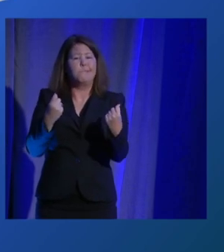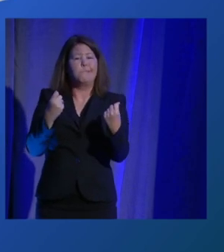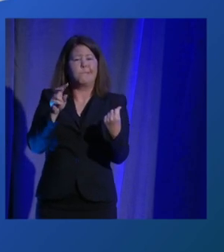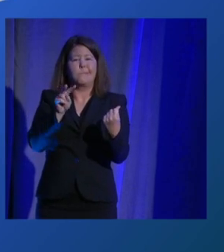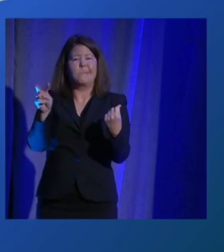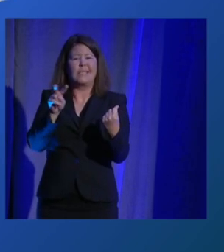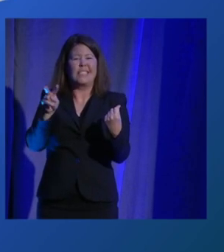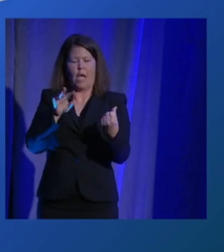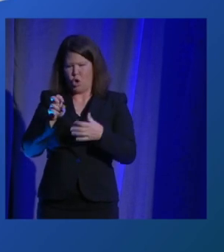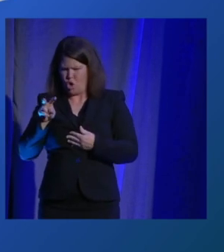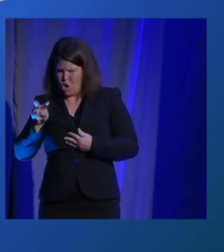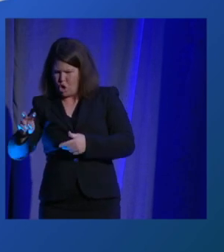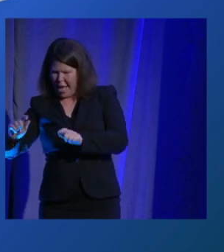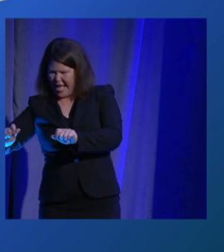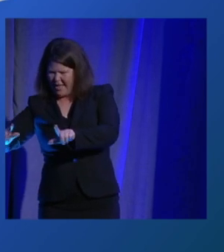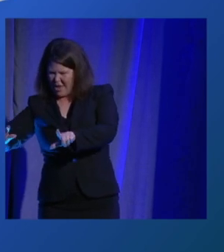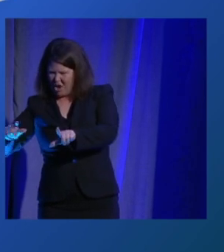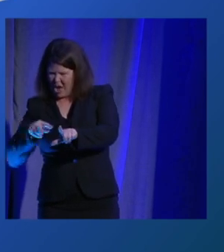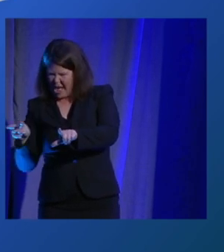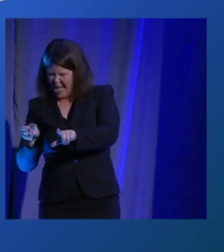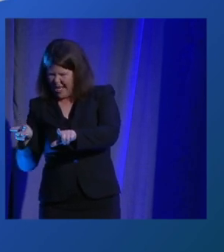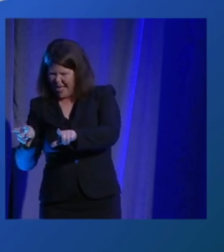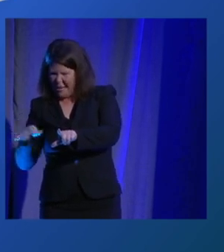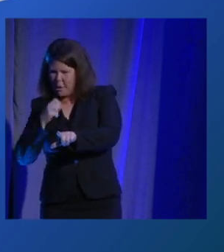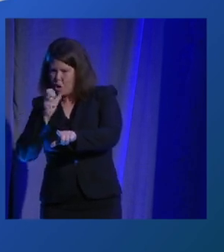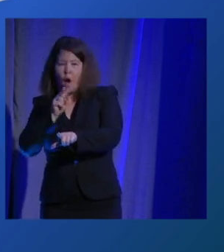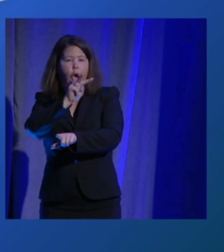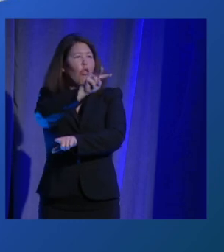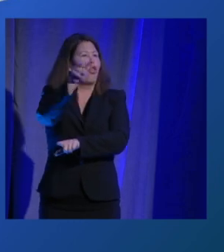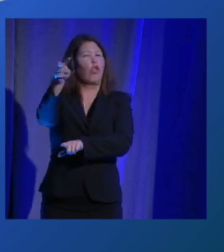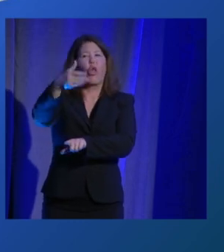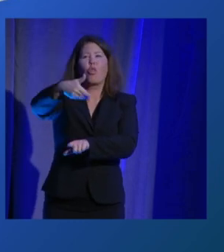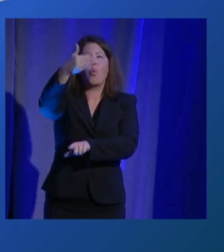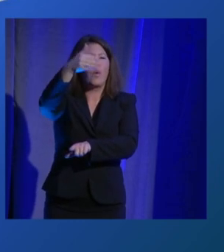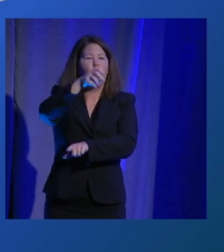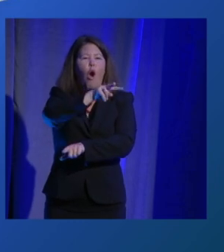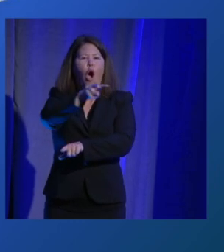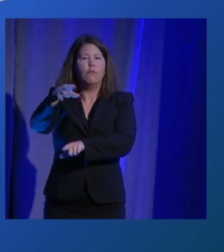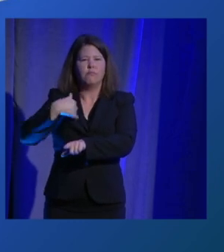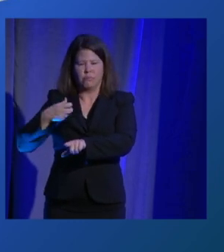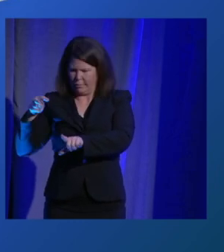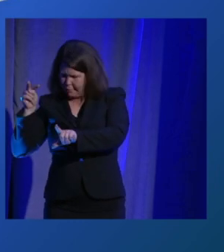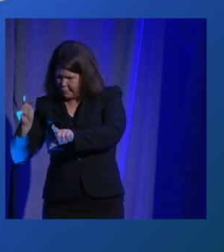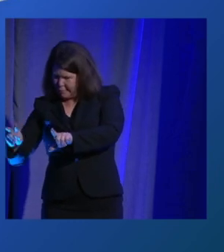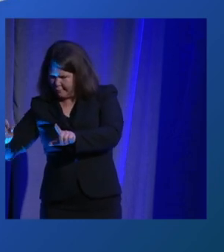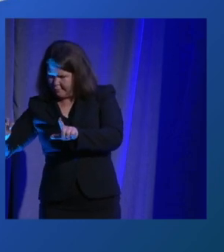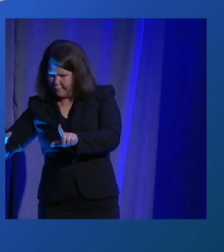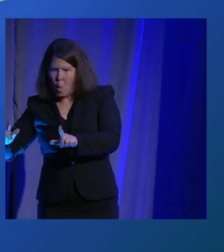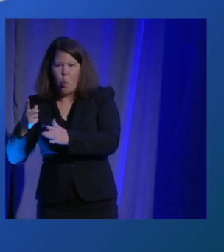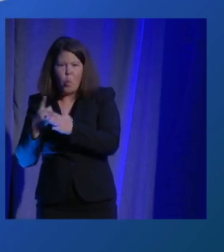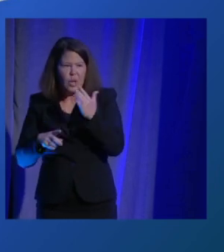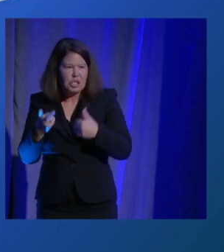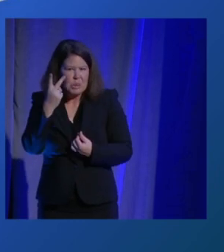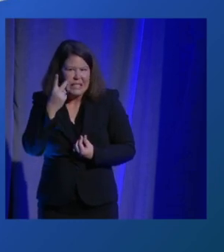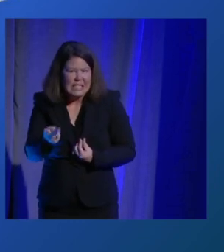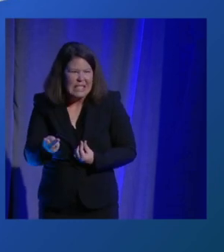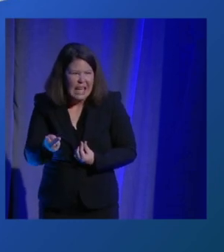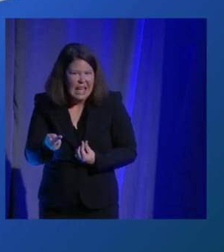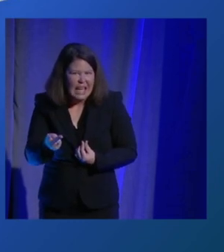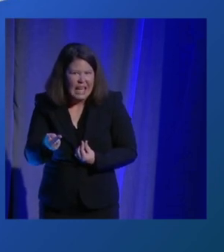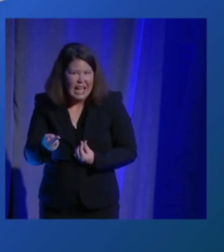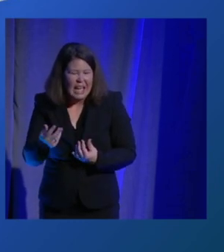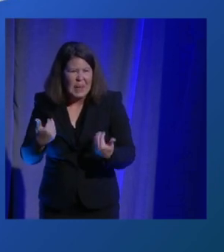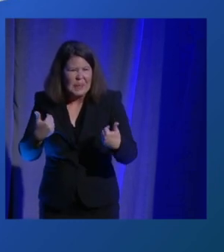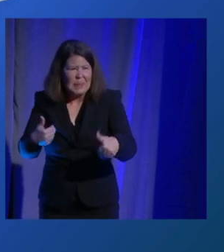looking out the window but you're looking at the screen right what do you see as you're driving along you